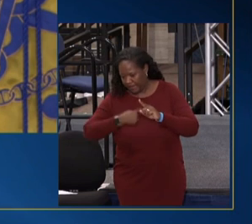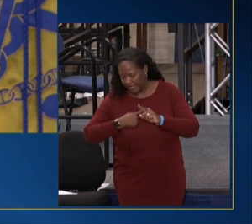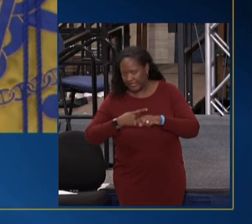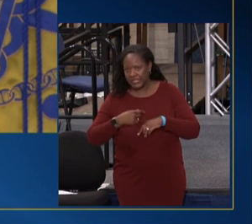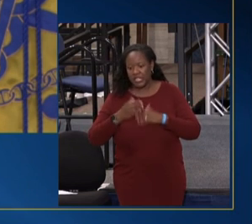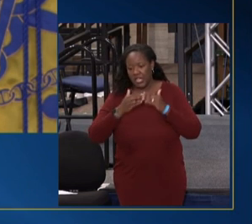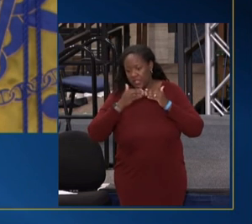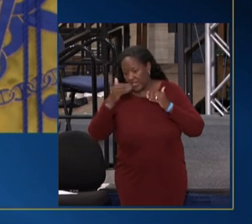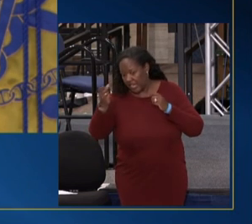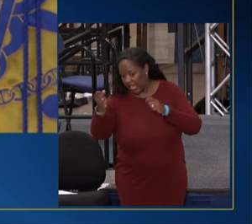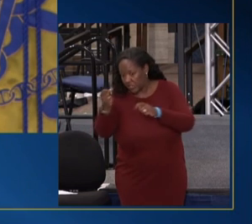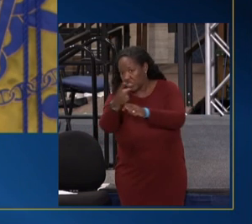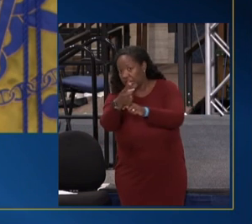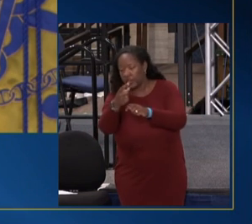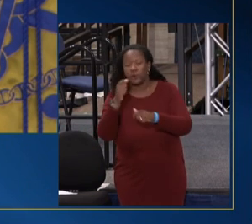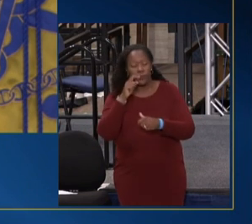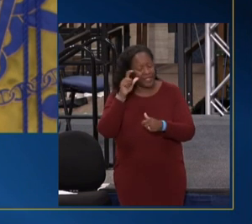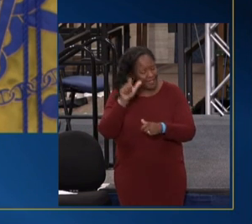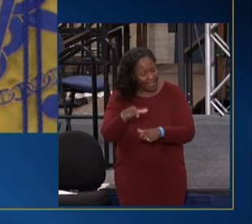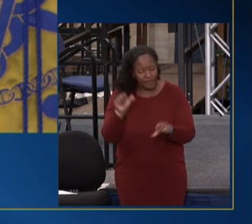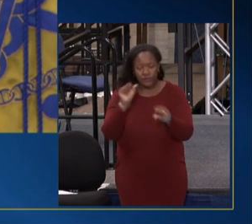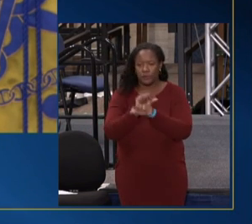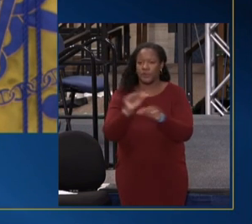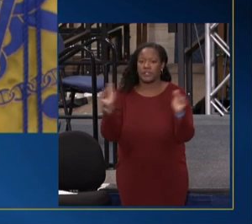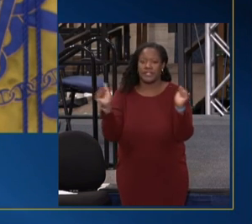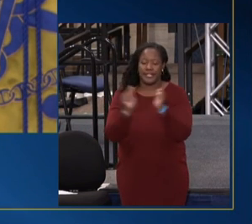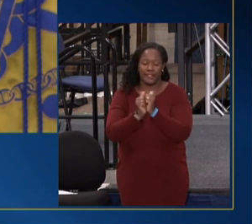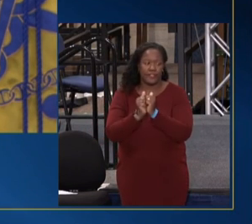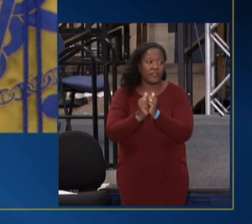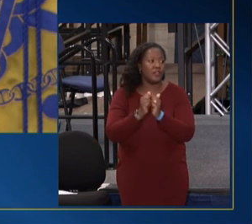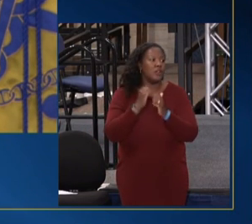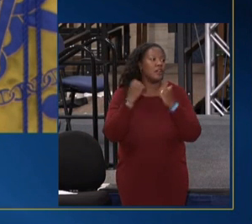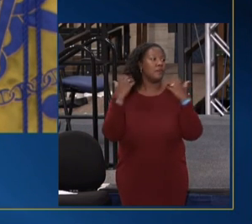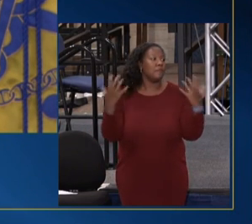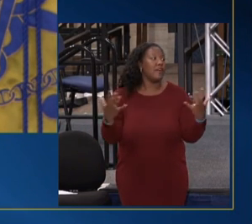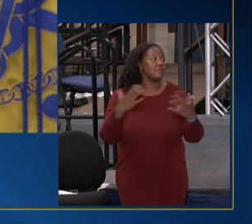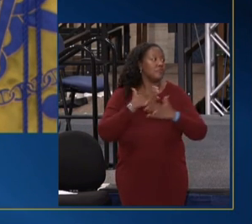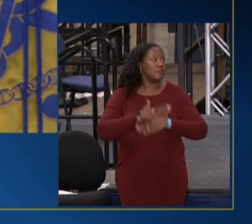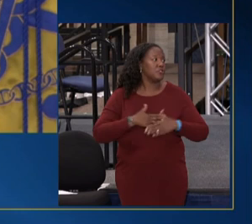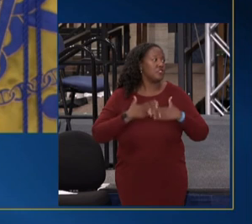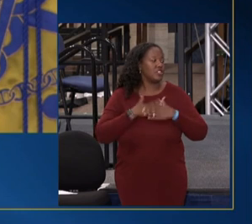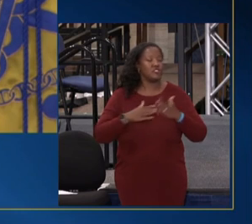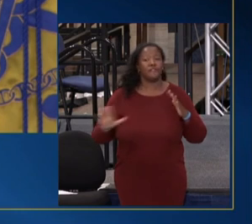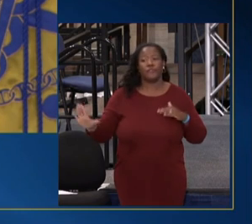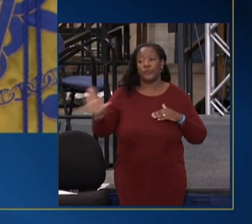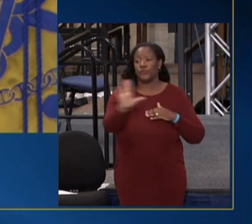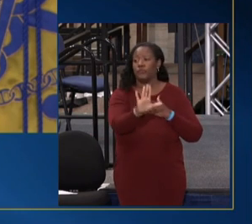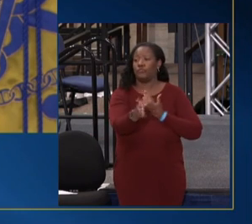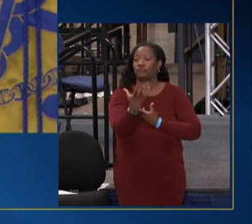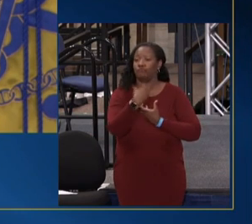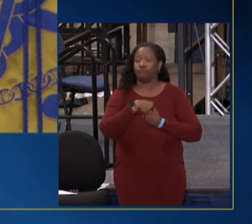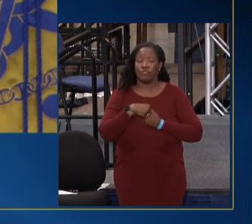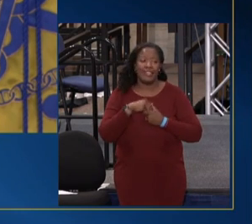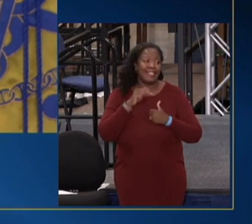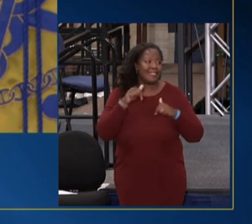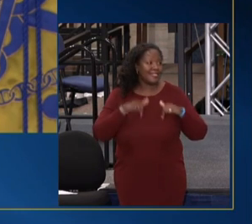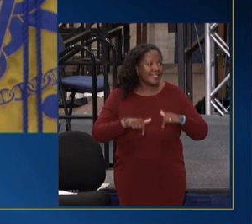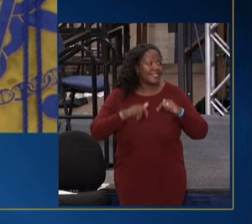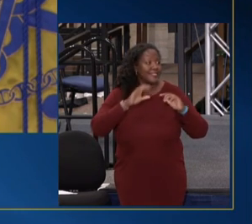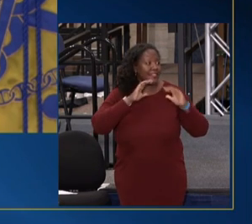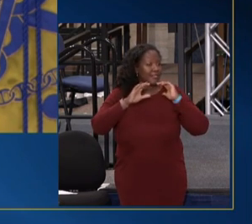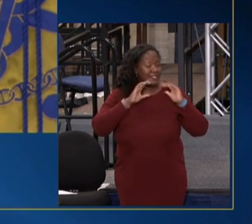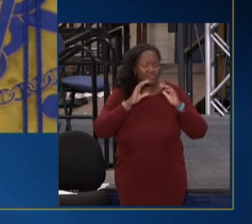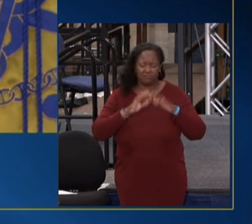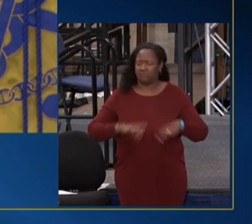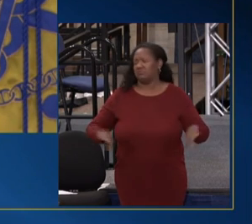which we all need to do this work together. So again, much appreciation for your participation today. These conversations are critical. We